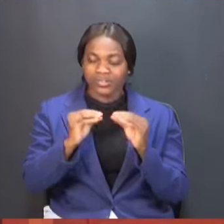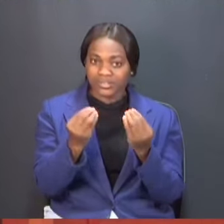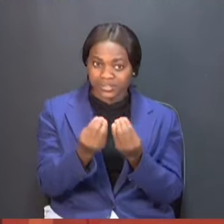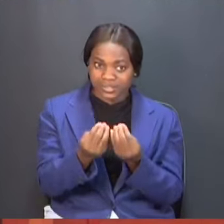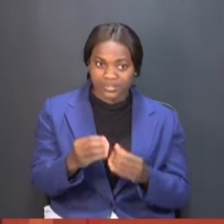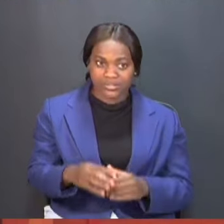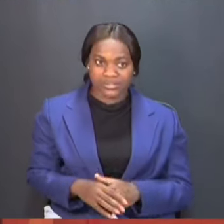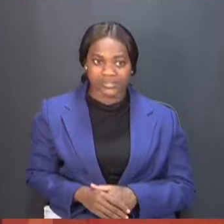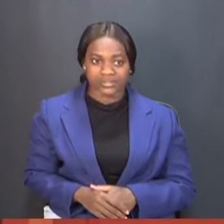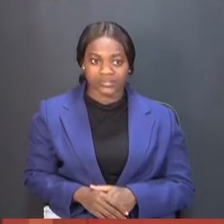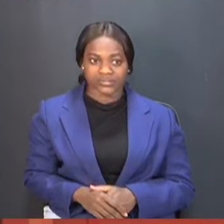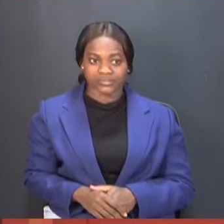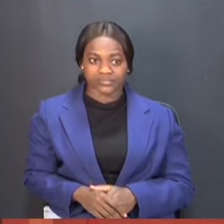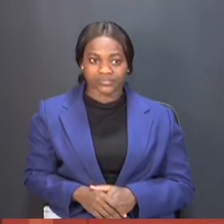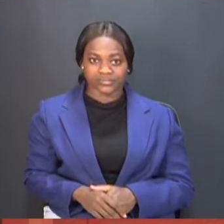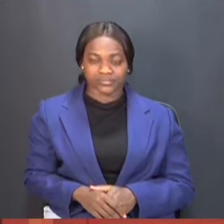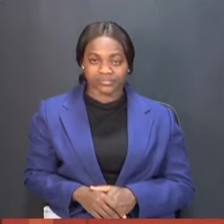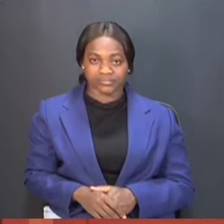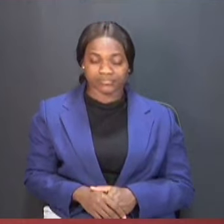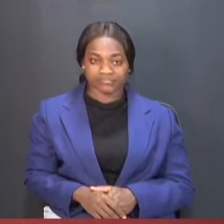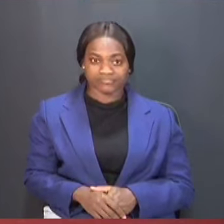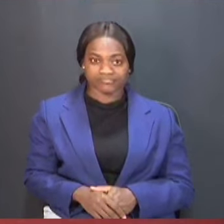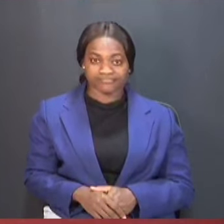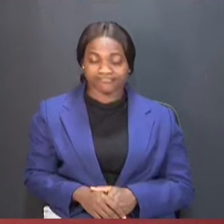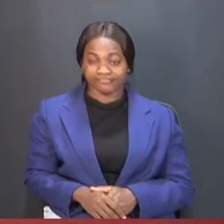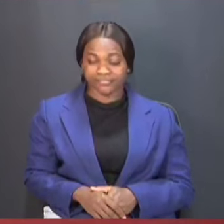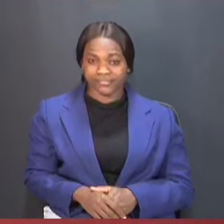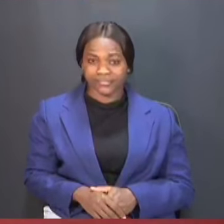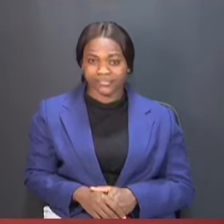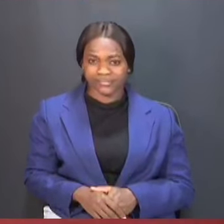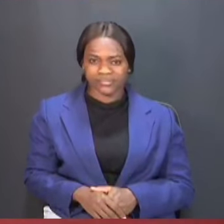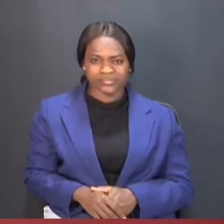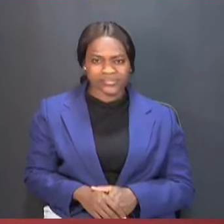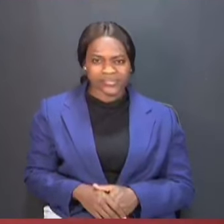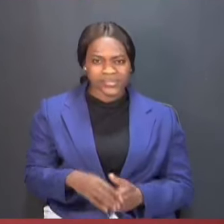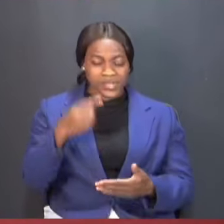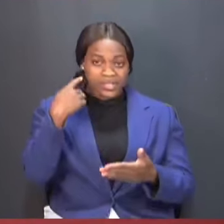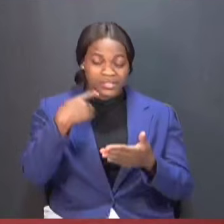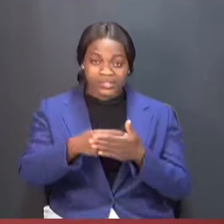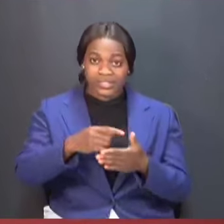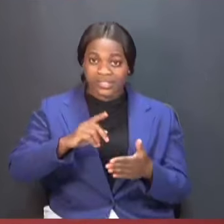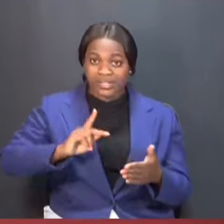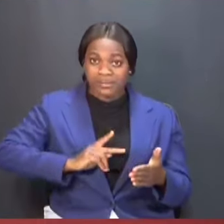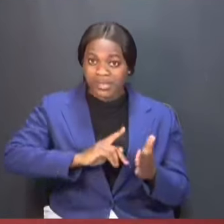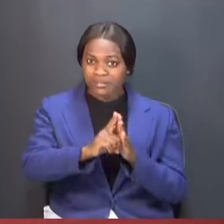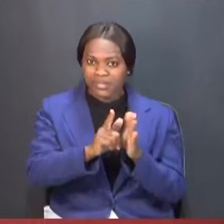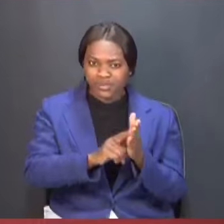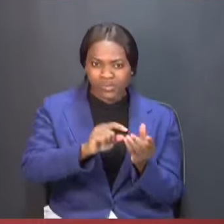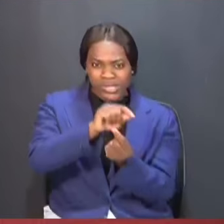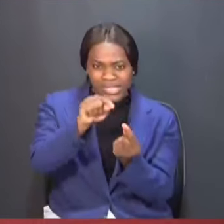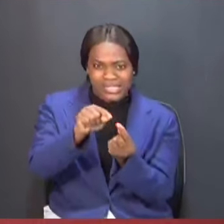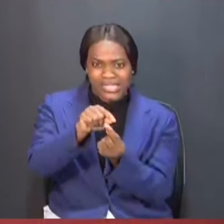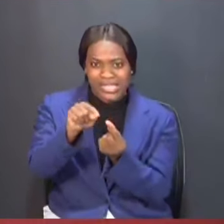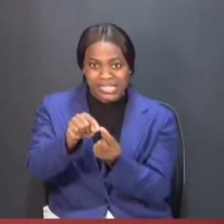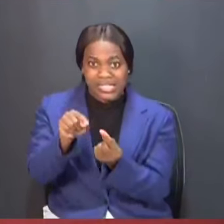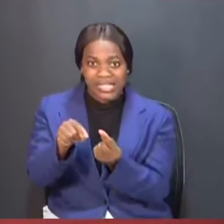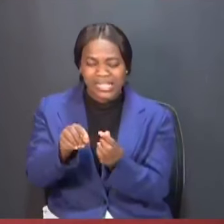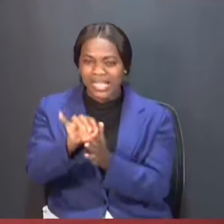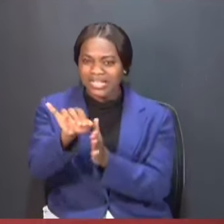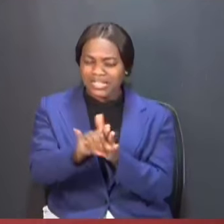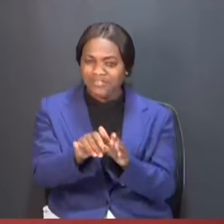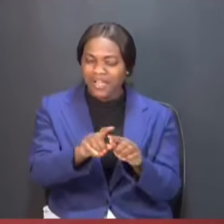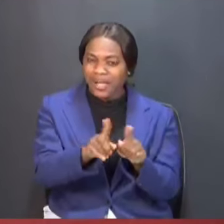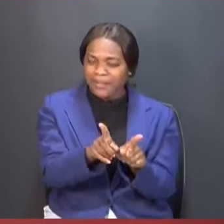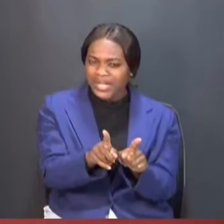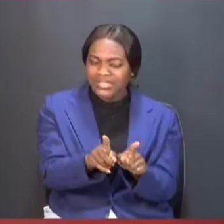Unlike other specific grounds of contempt set out in the standing orders, this category focuses not on